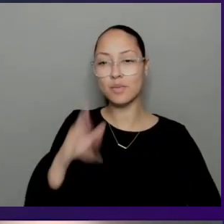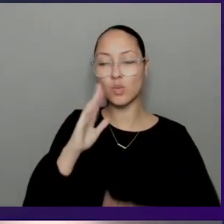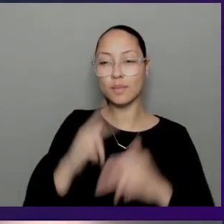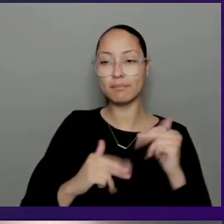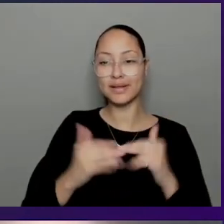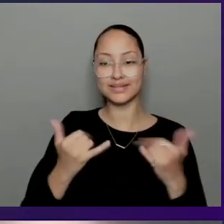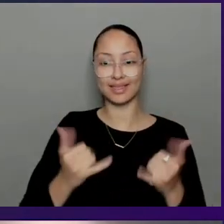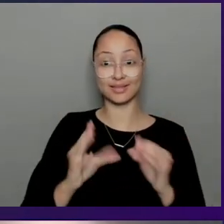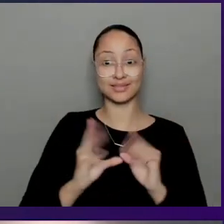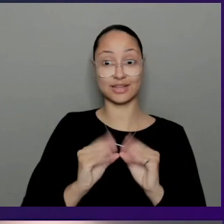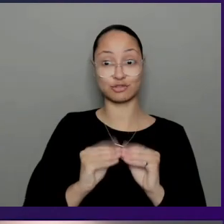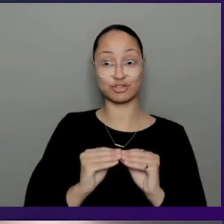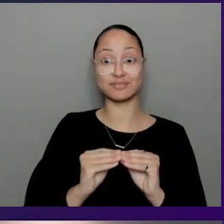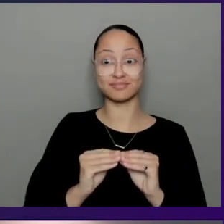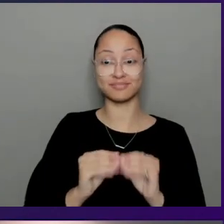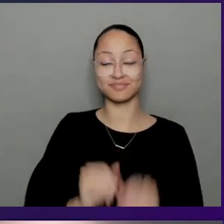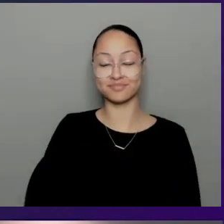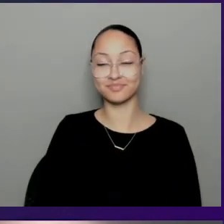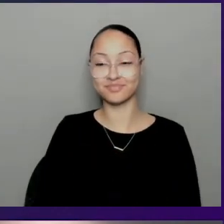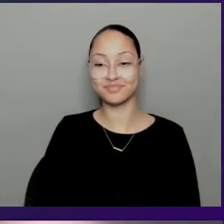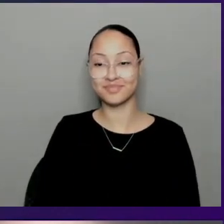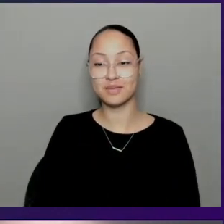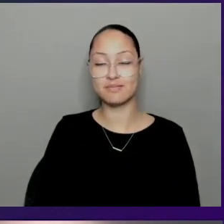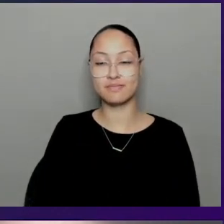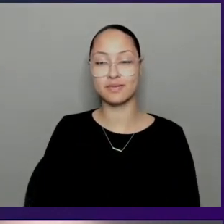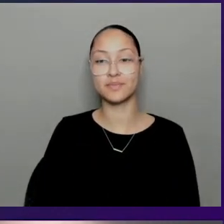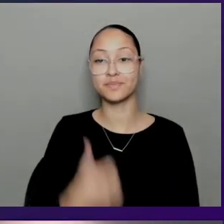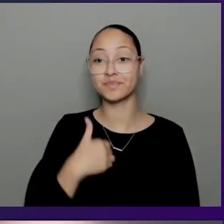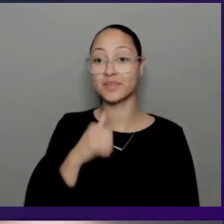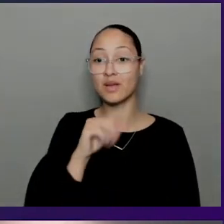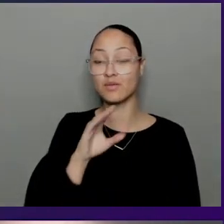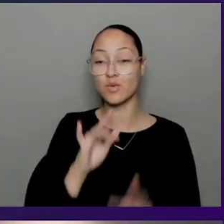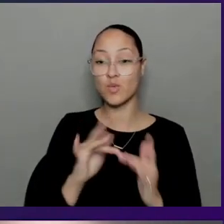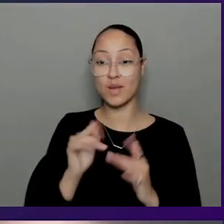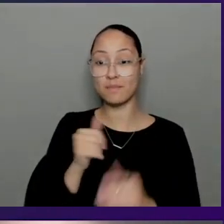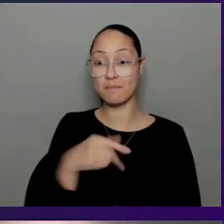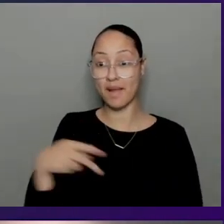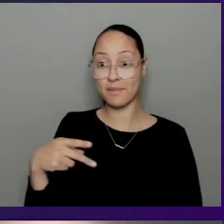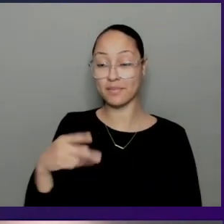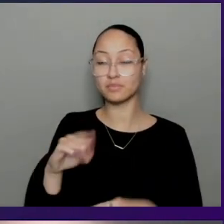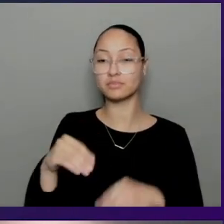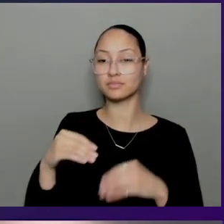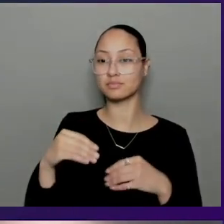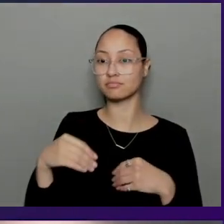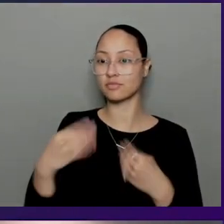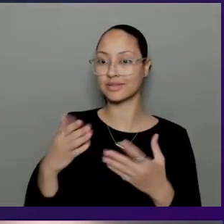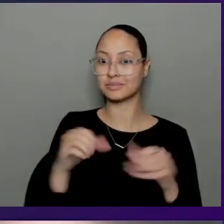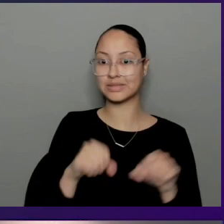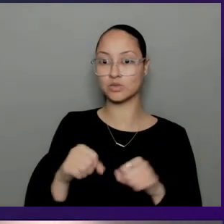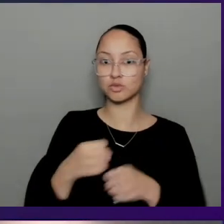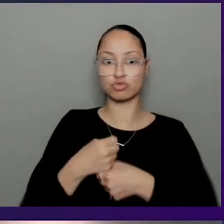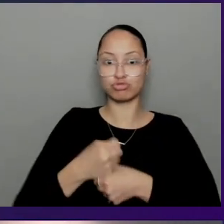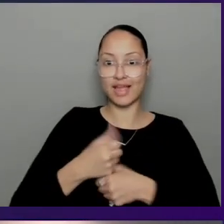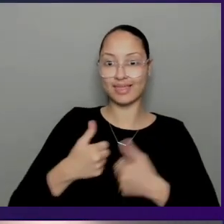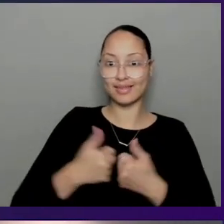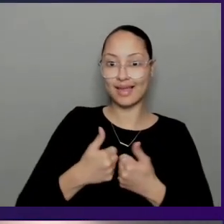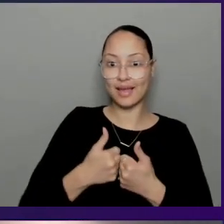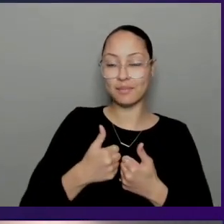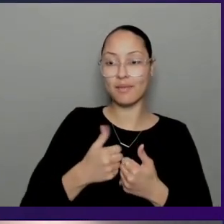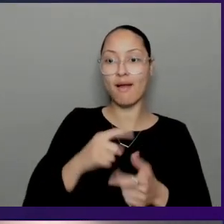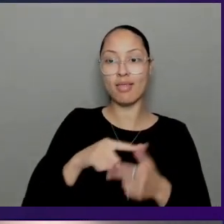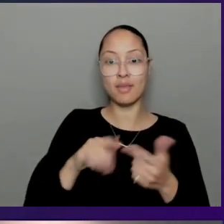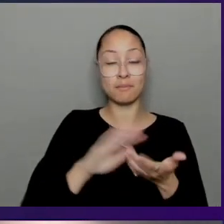session. We have a web application that provides you the ability to create a game and become the host of a